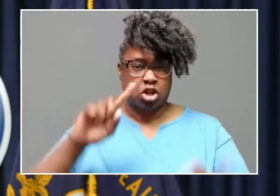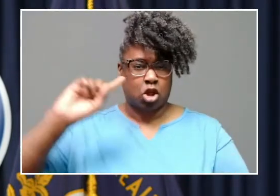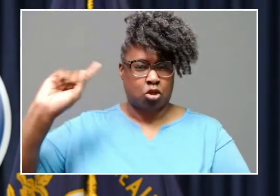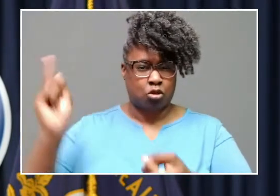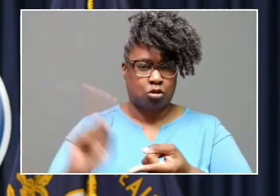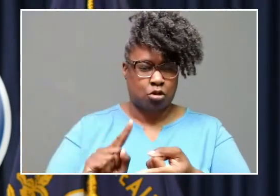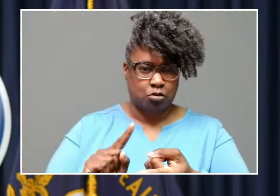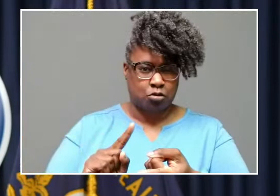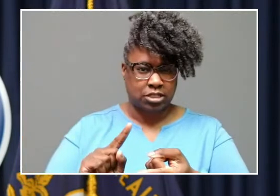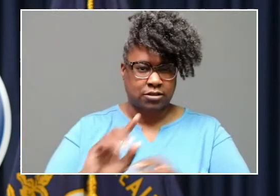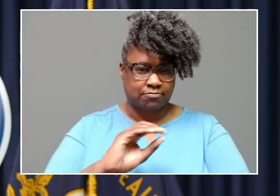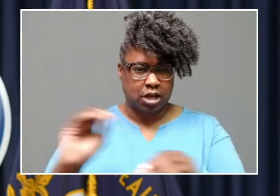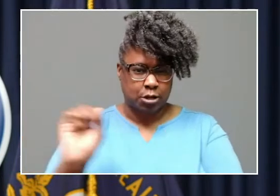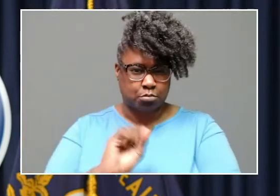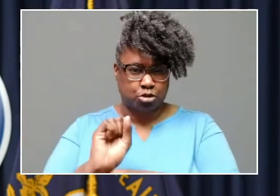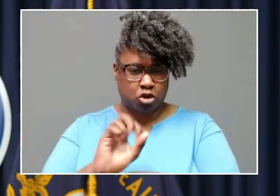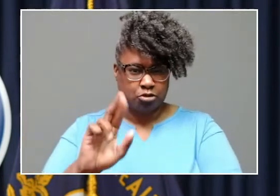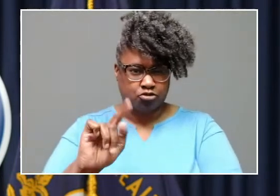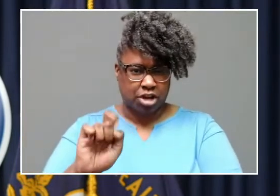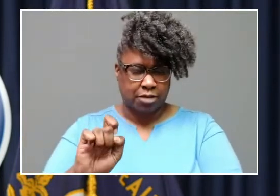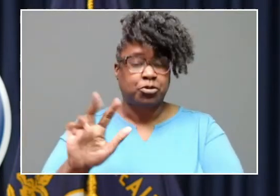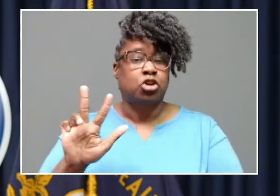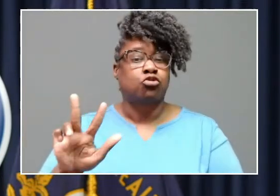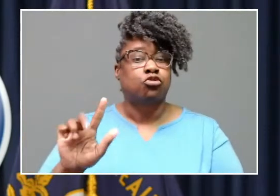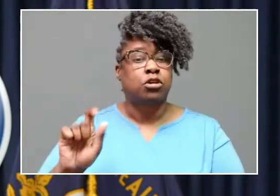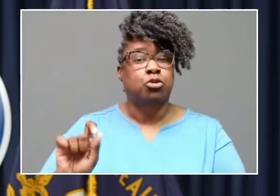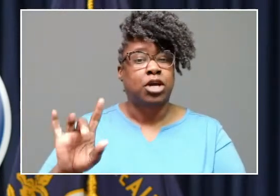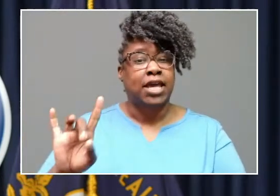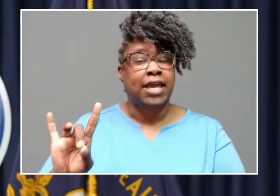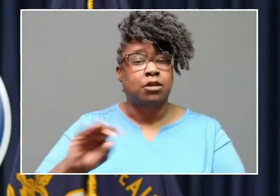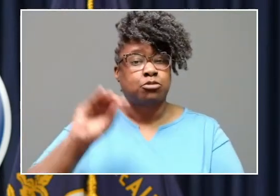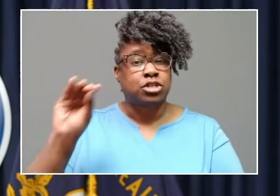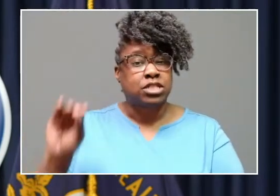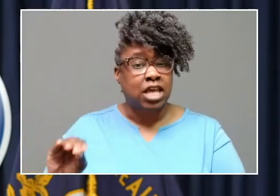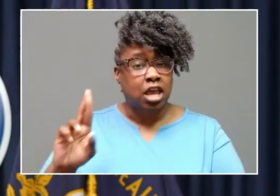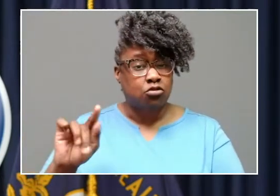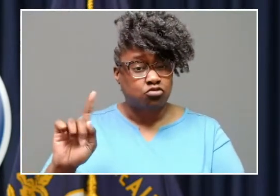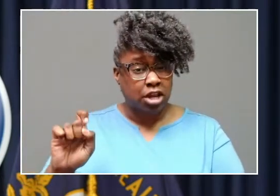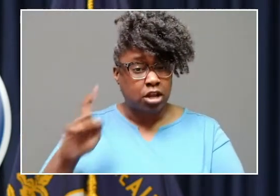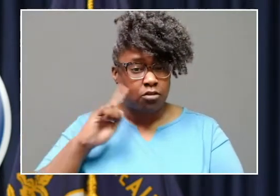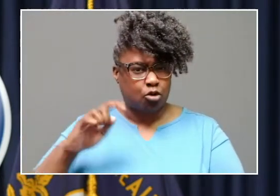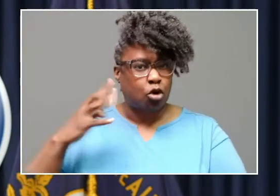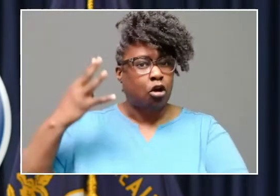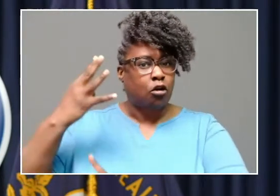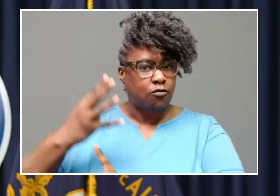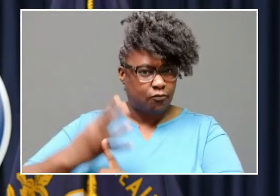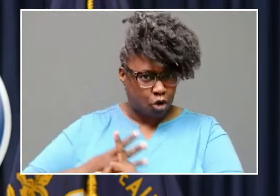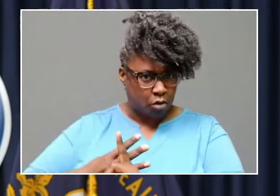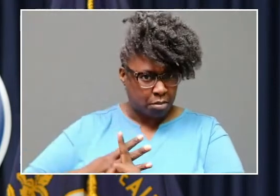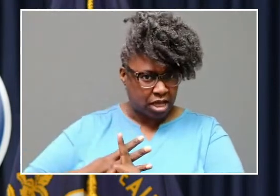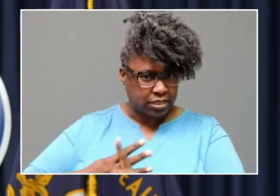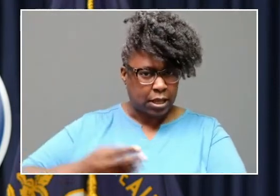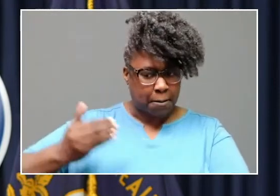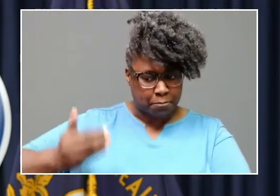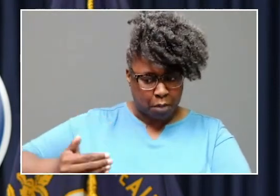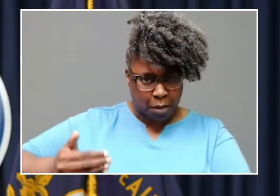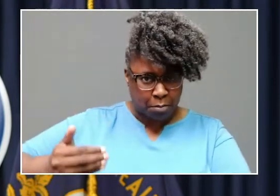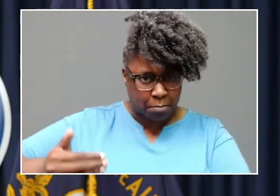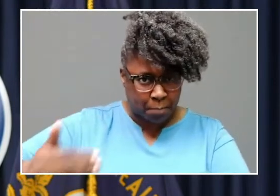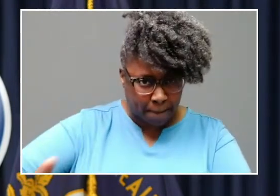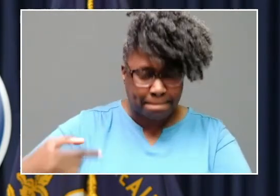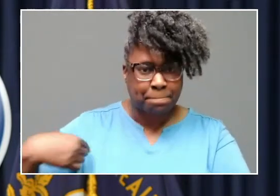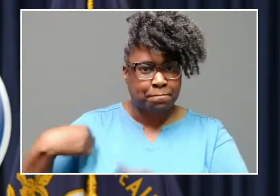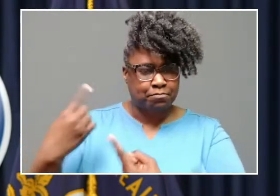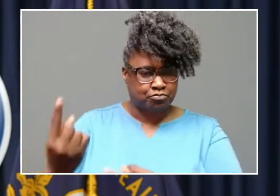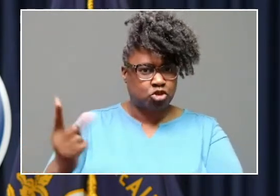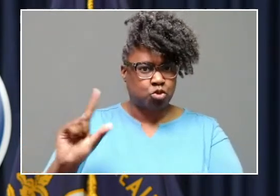now achieved a 3.8% rate for 4 separate months since the beginning of 2022.